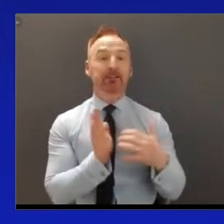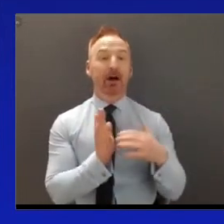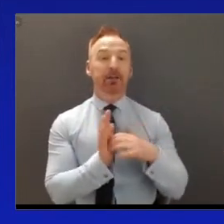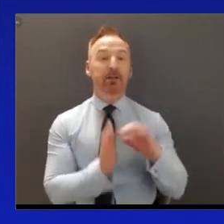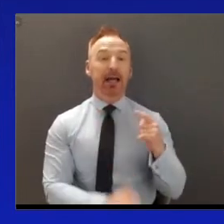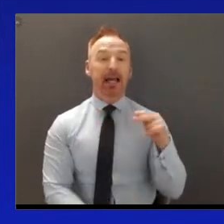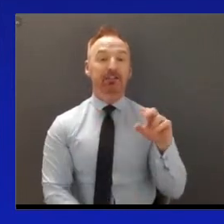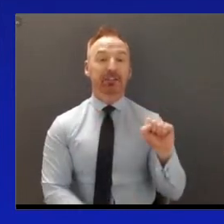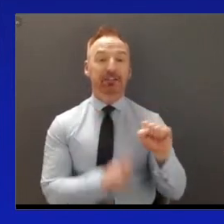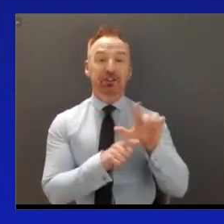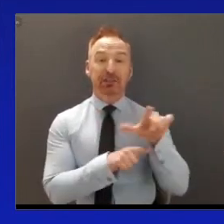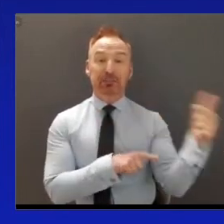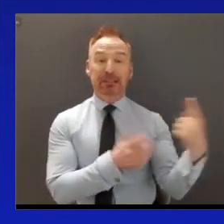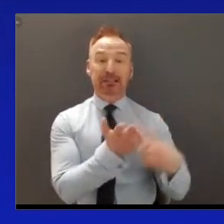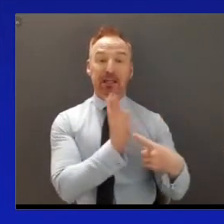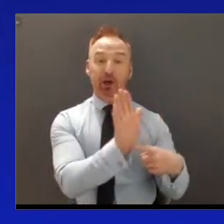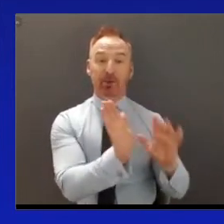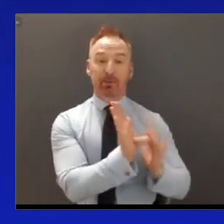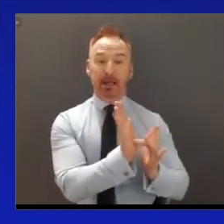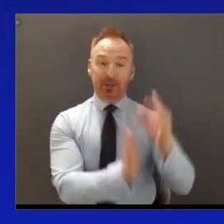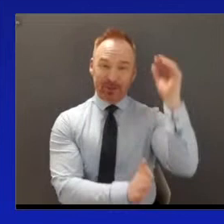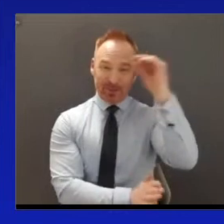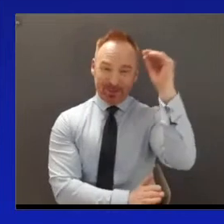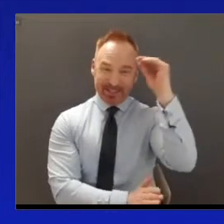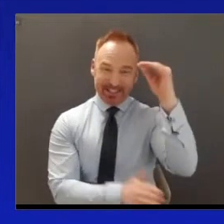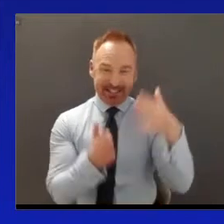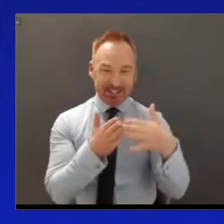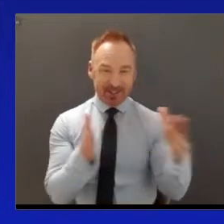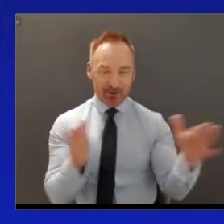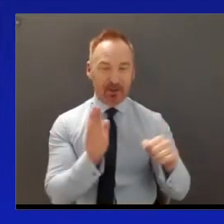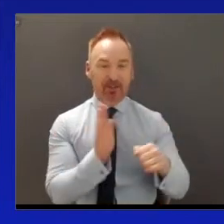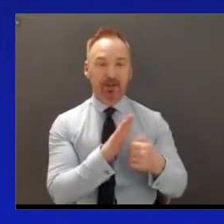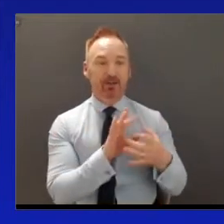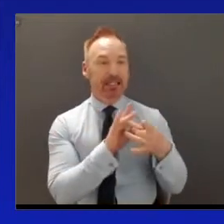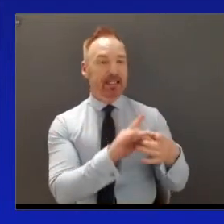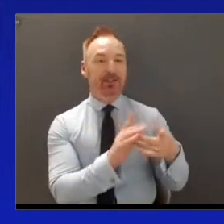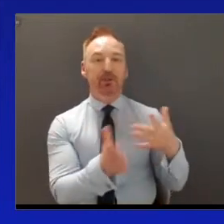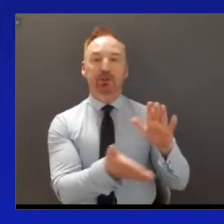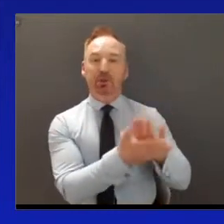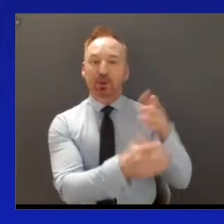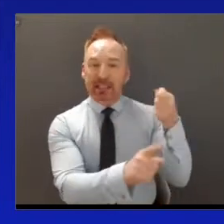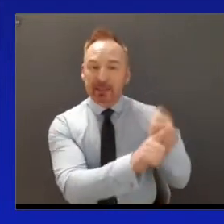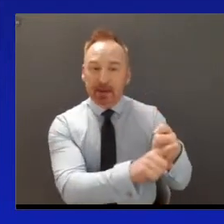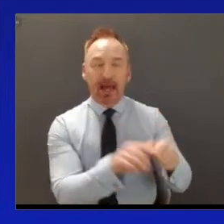broadly about her medical opinion about how that impacts schools and their return.